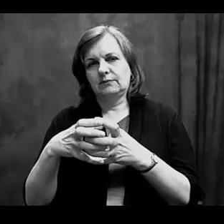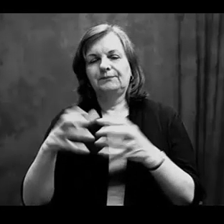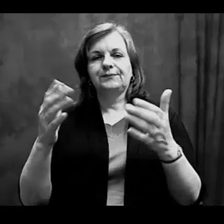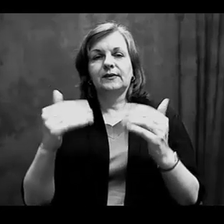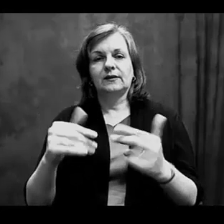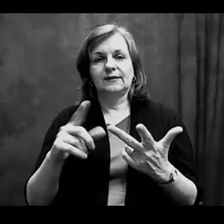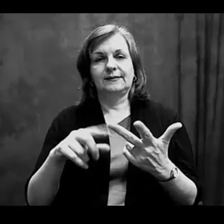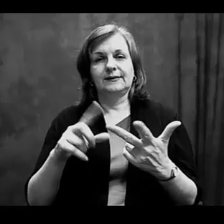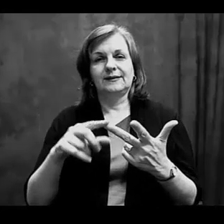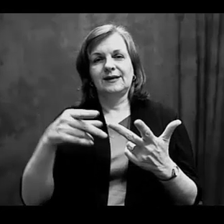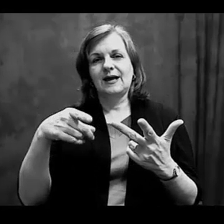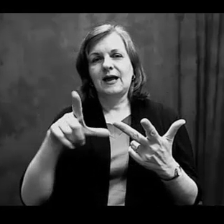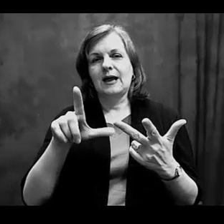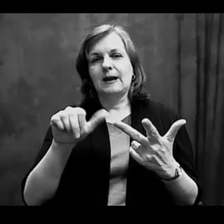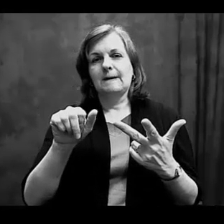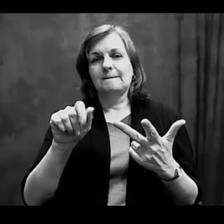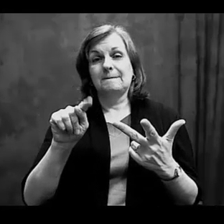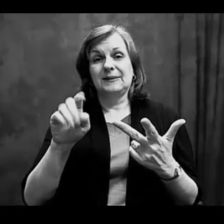of globby